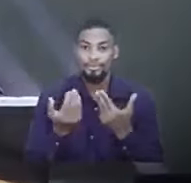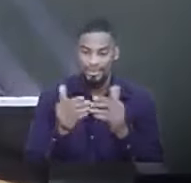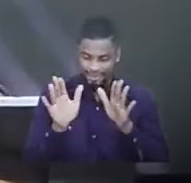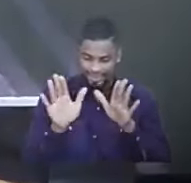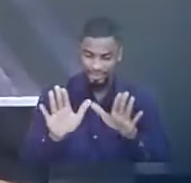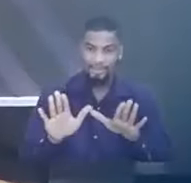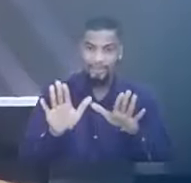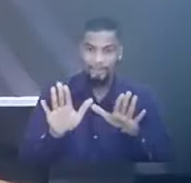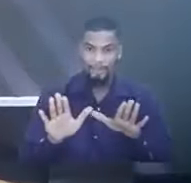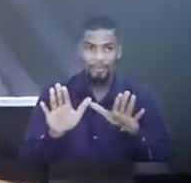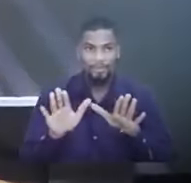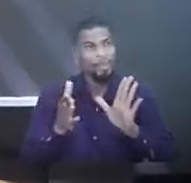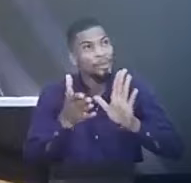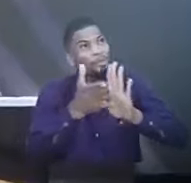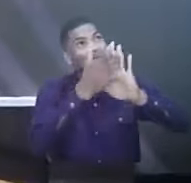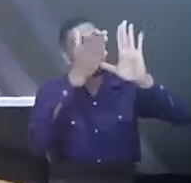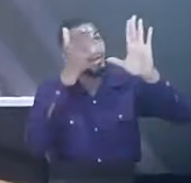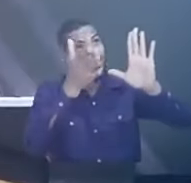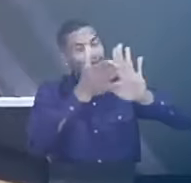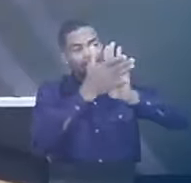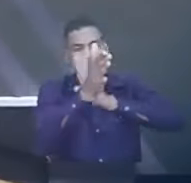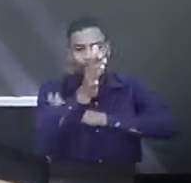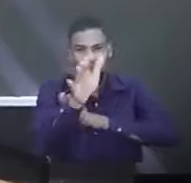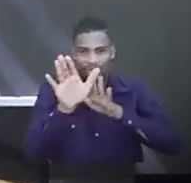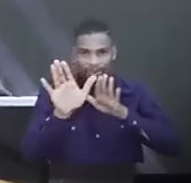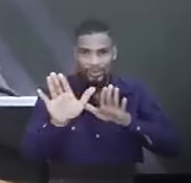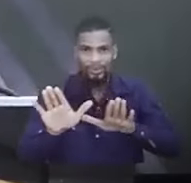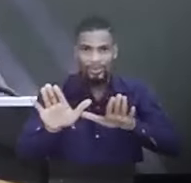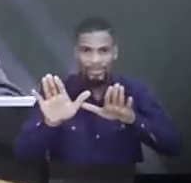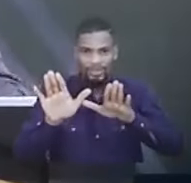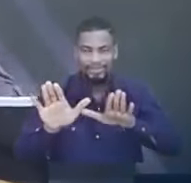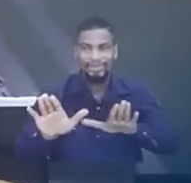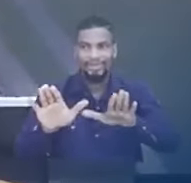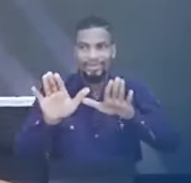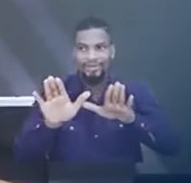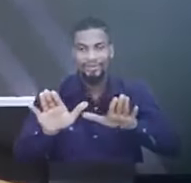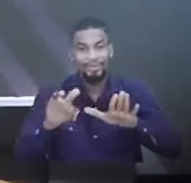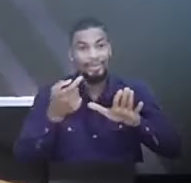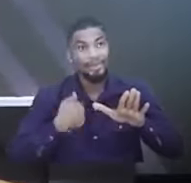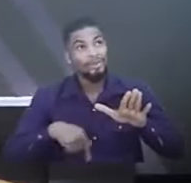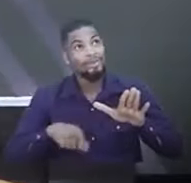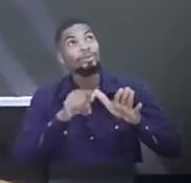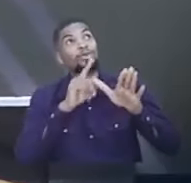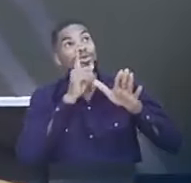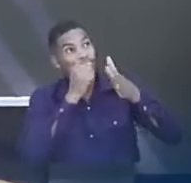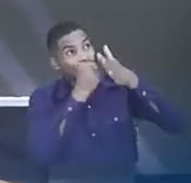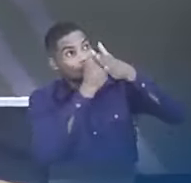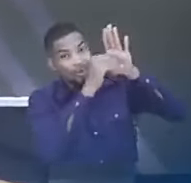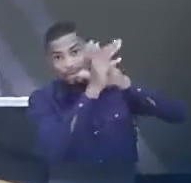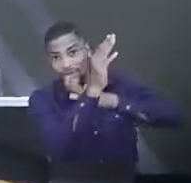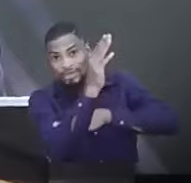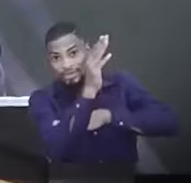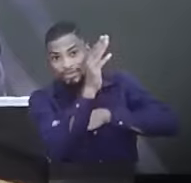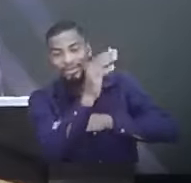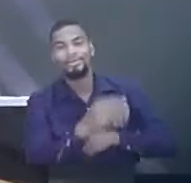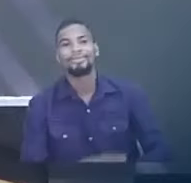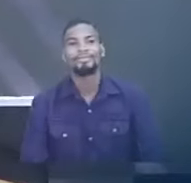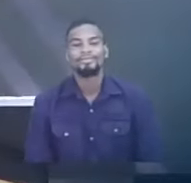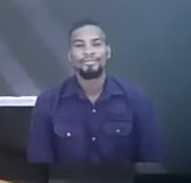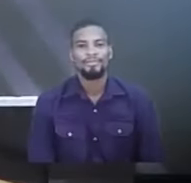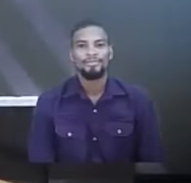adoring God, let us adore, let us take it easy. And so that we actually worship God. We actually worship